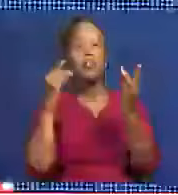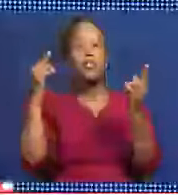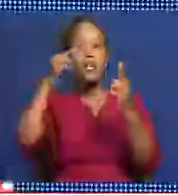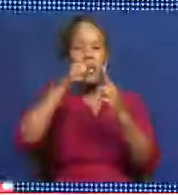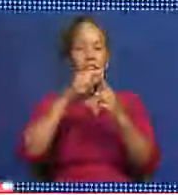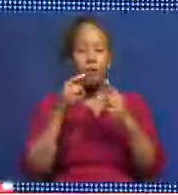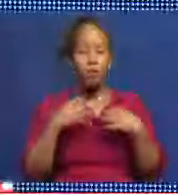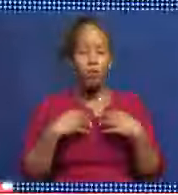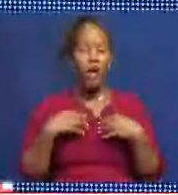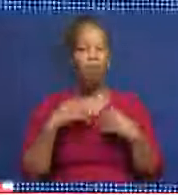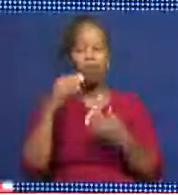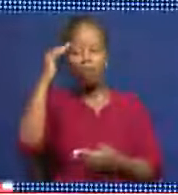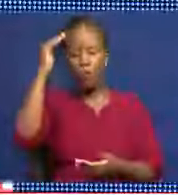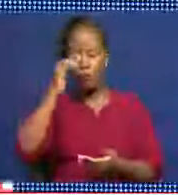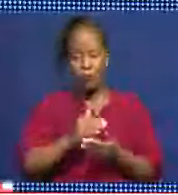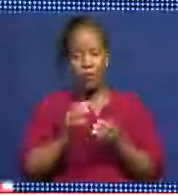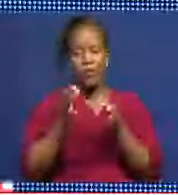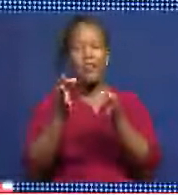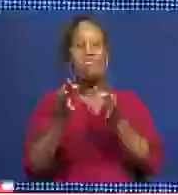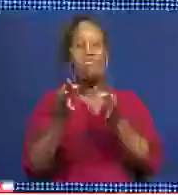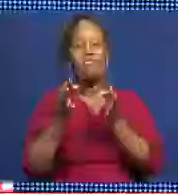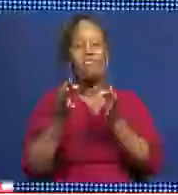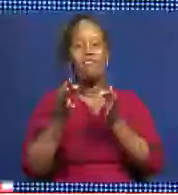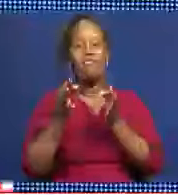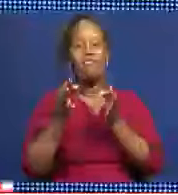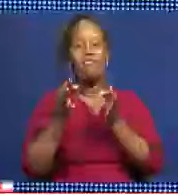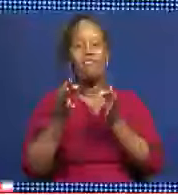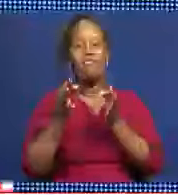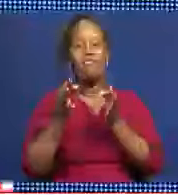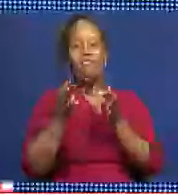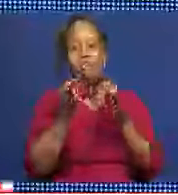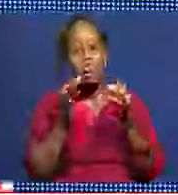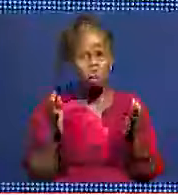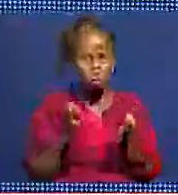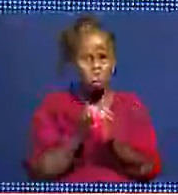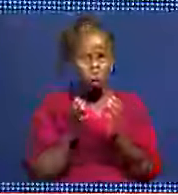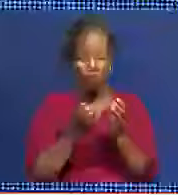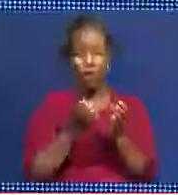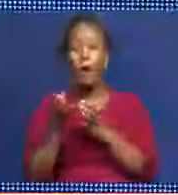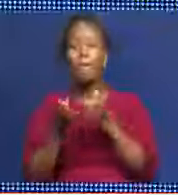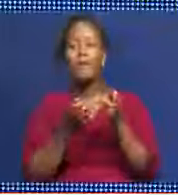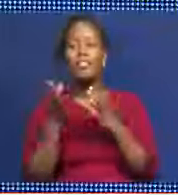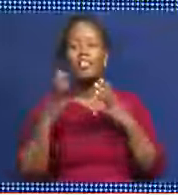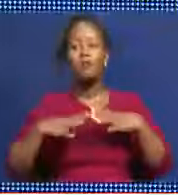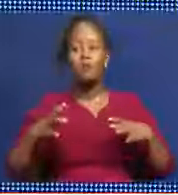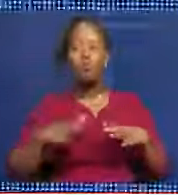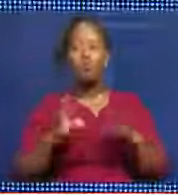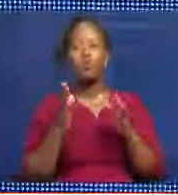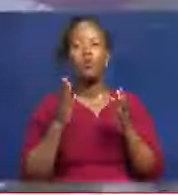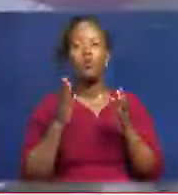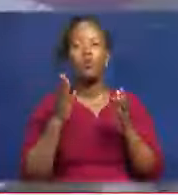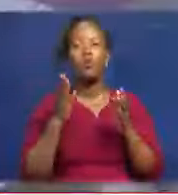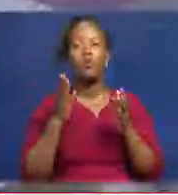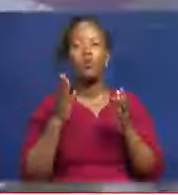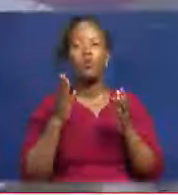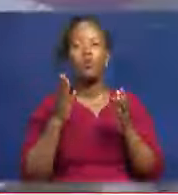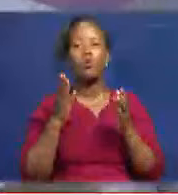financial barriers that are faced by through a three-pronged